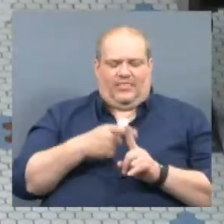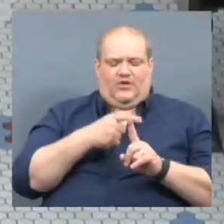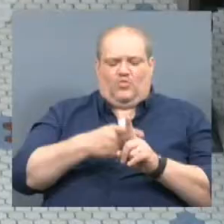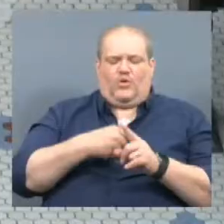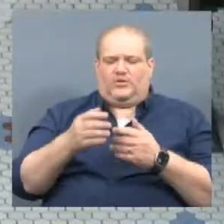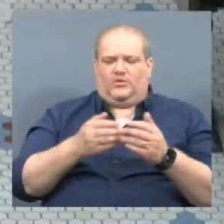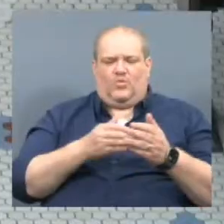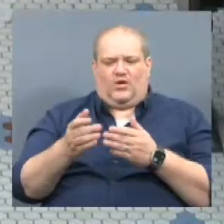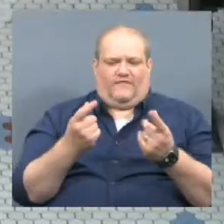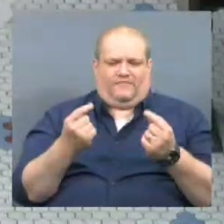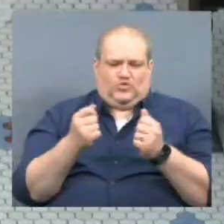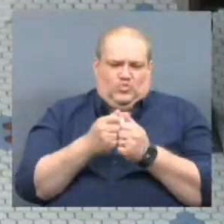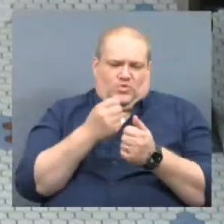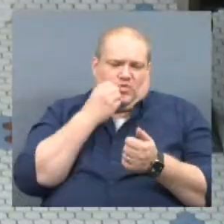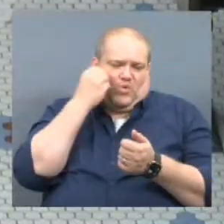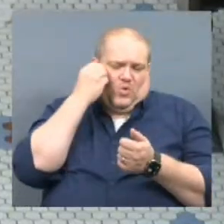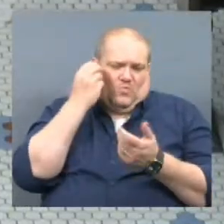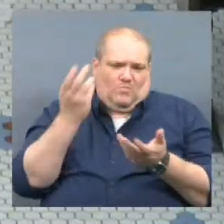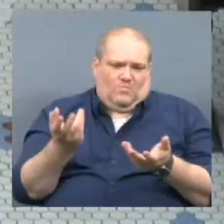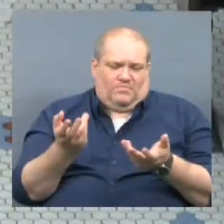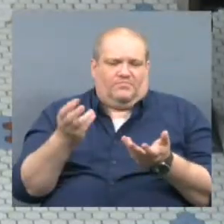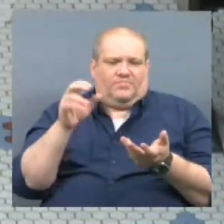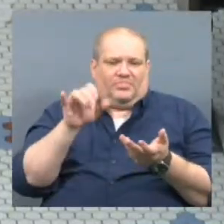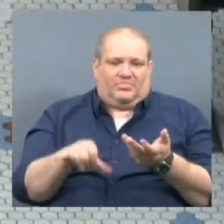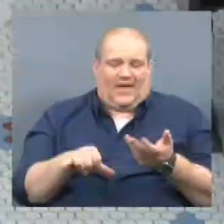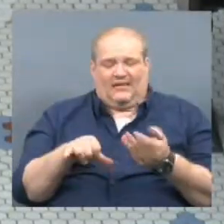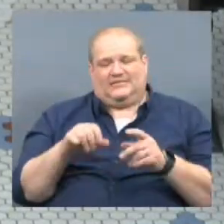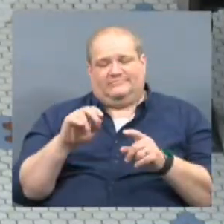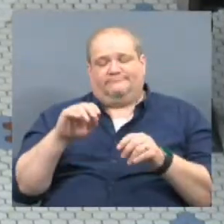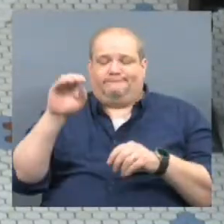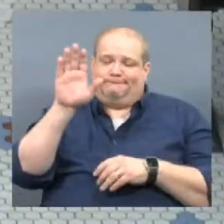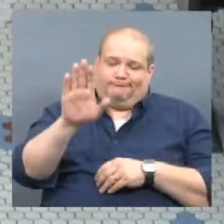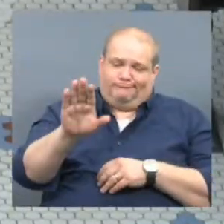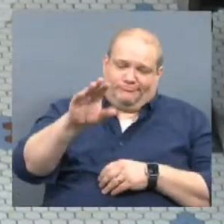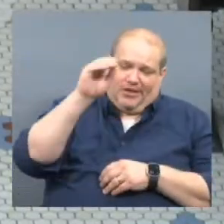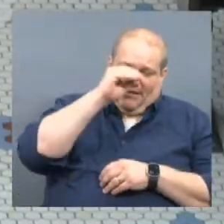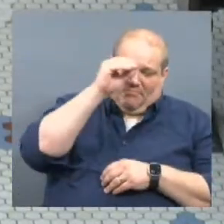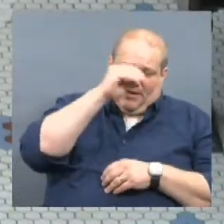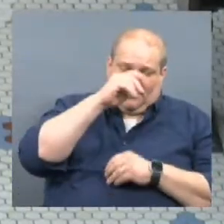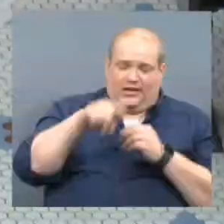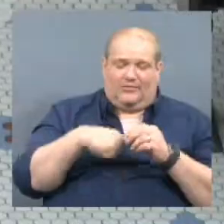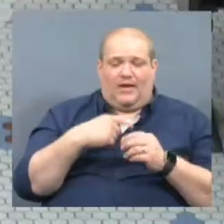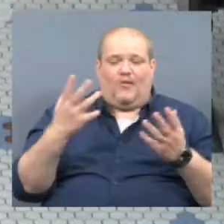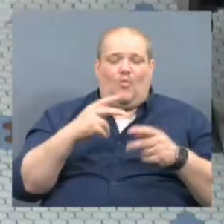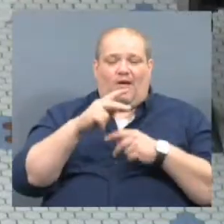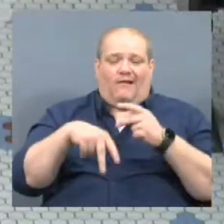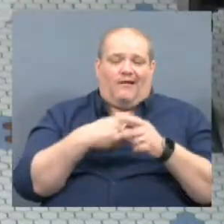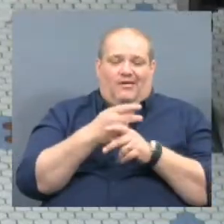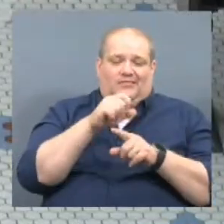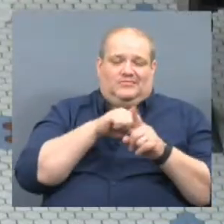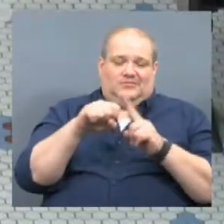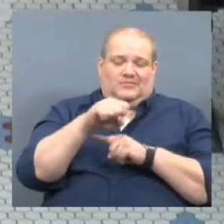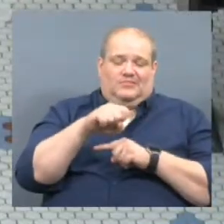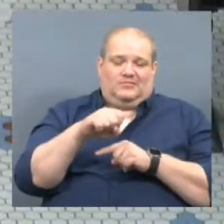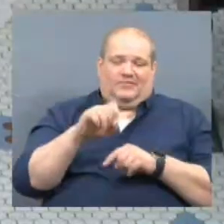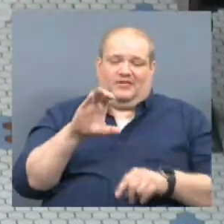whatever we would do with a home. So that's subjective to an opinion of the state of the home.